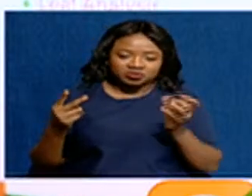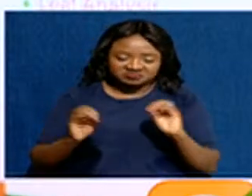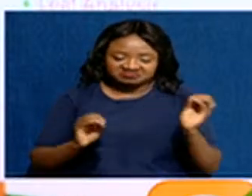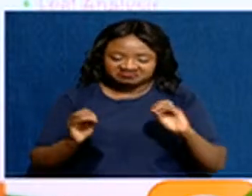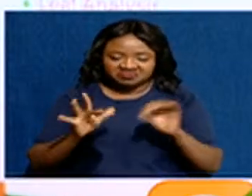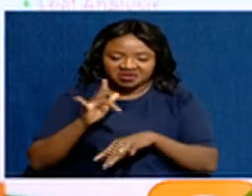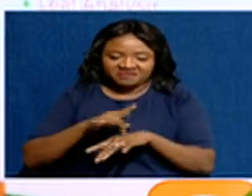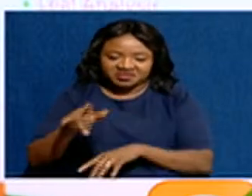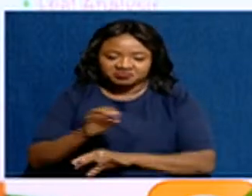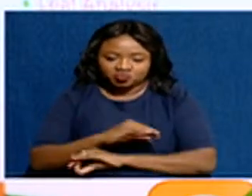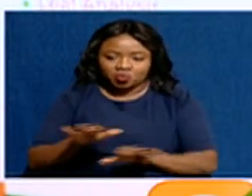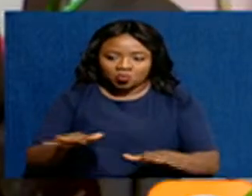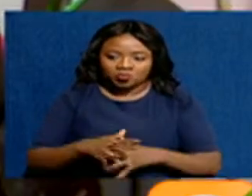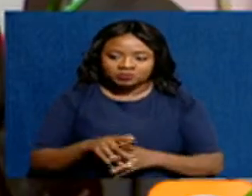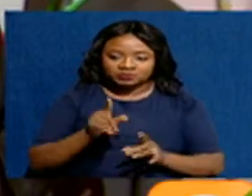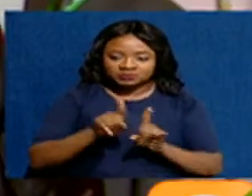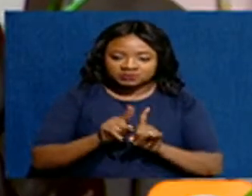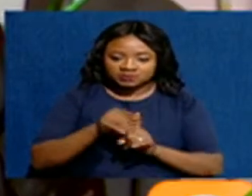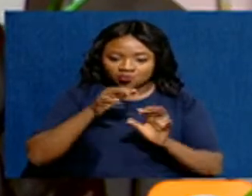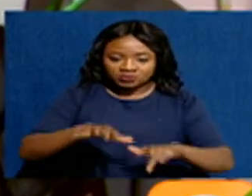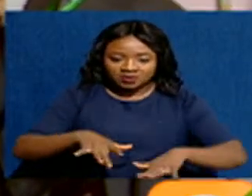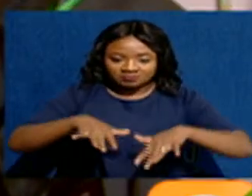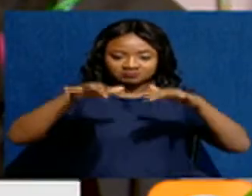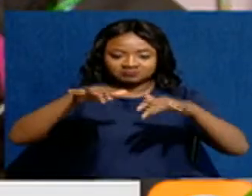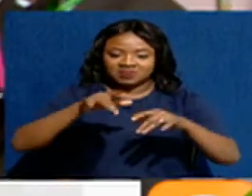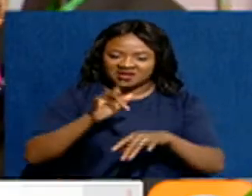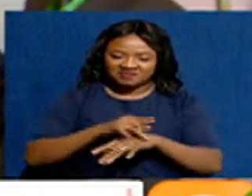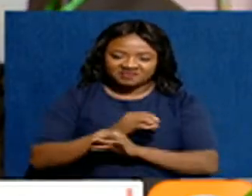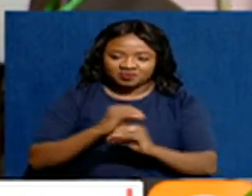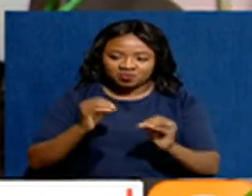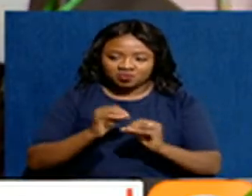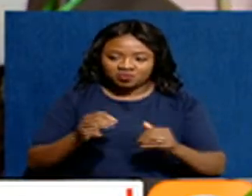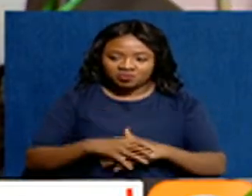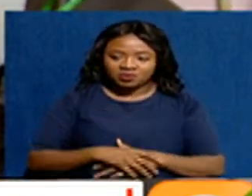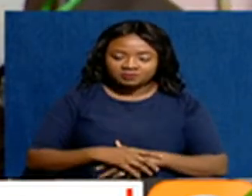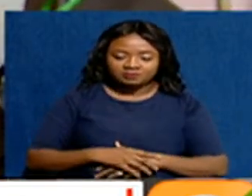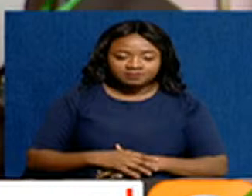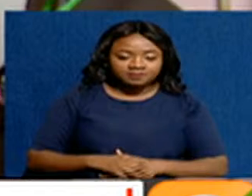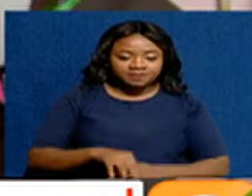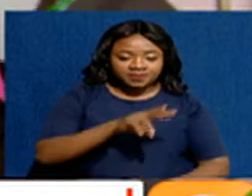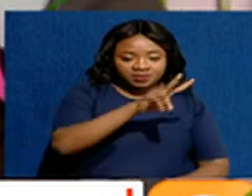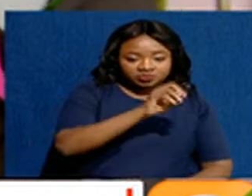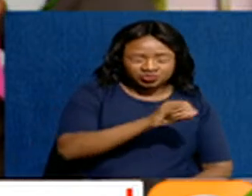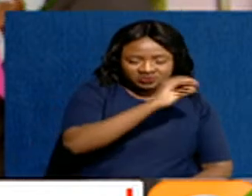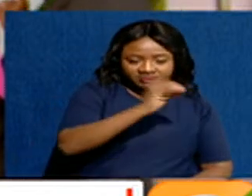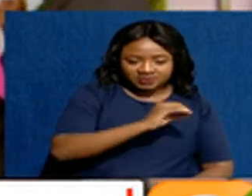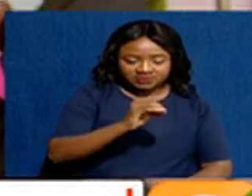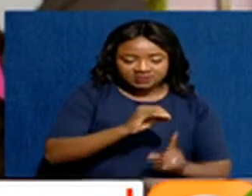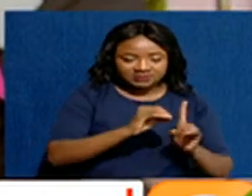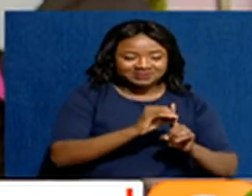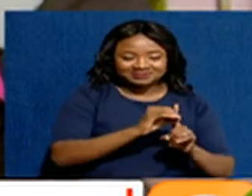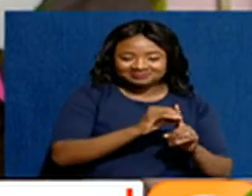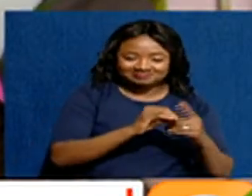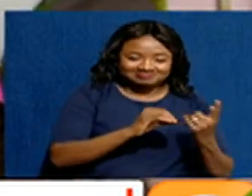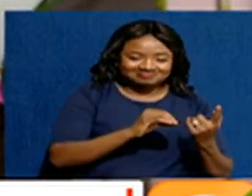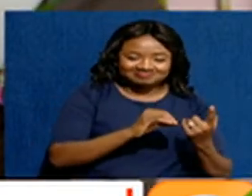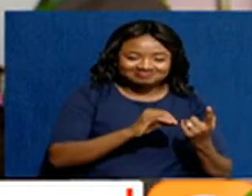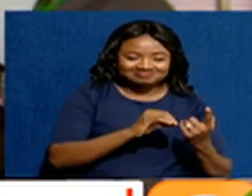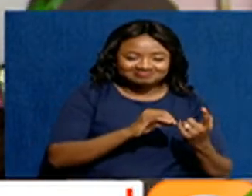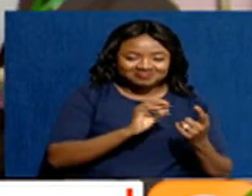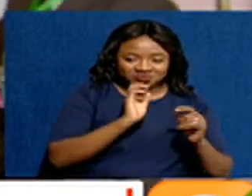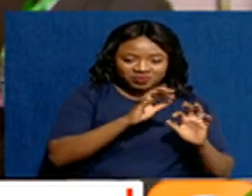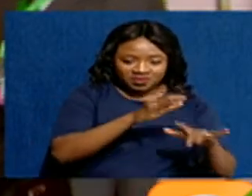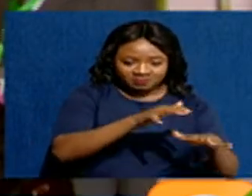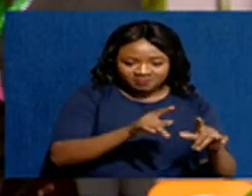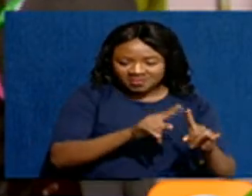droughts and floods as well. 20% of our country is only arable. The rest 80% is not. So we have